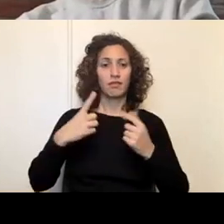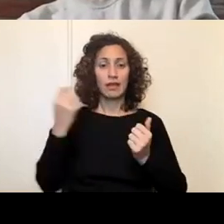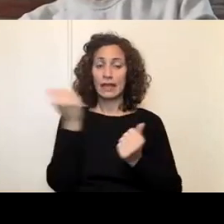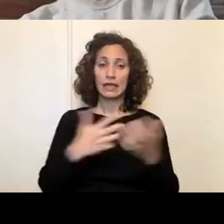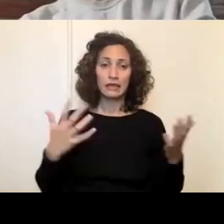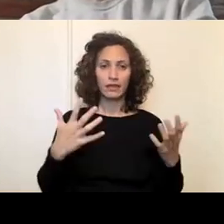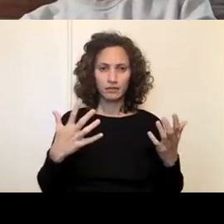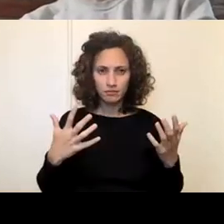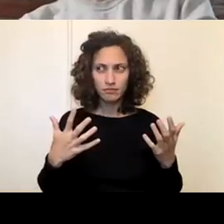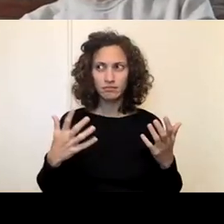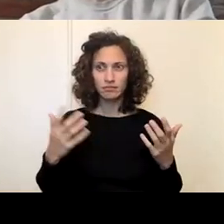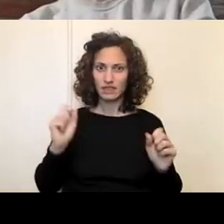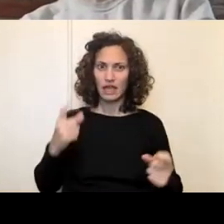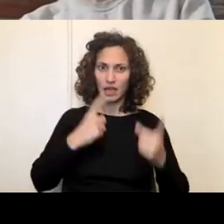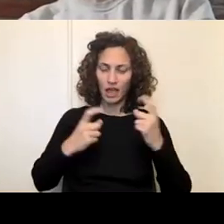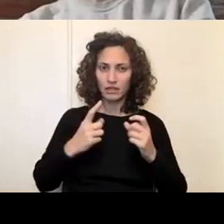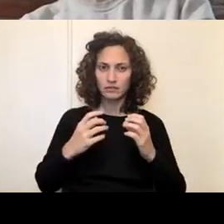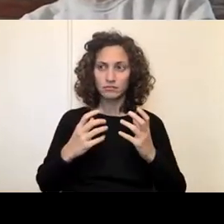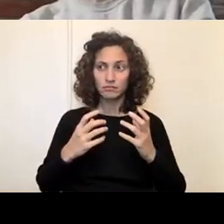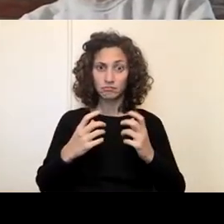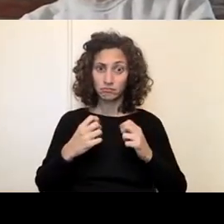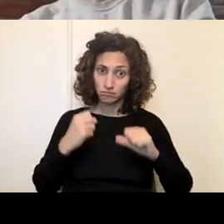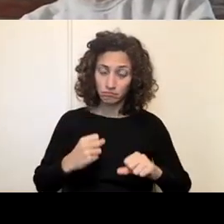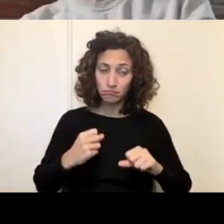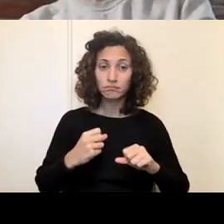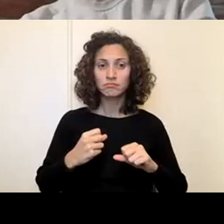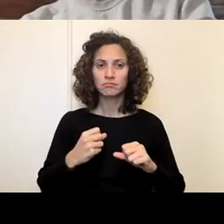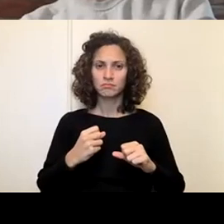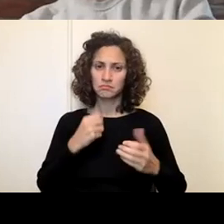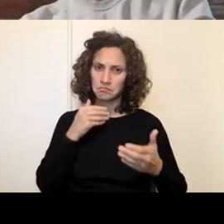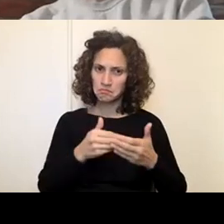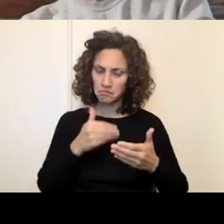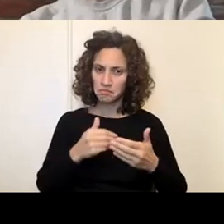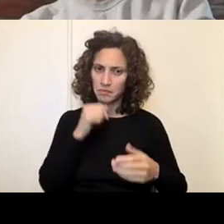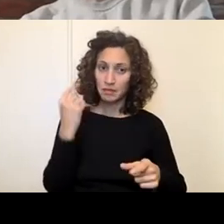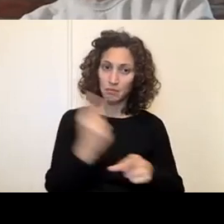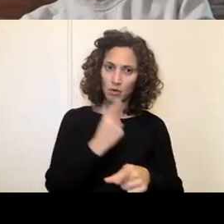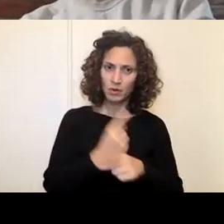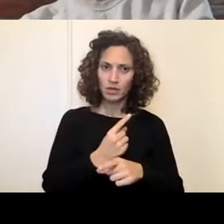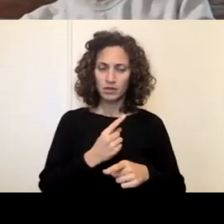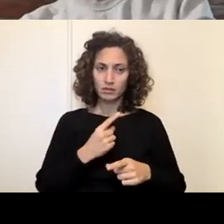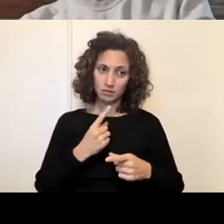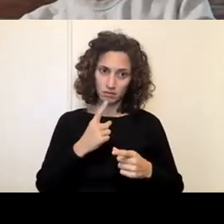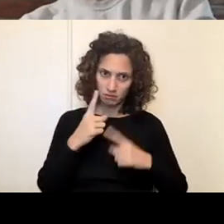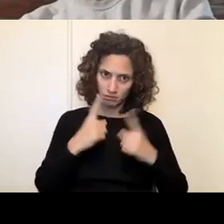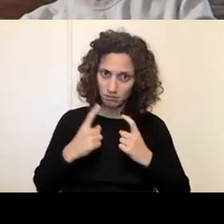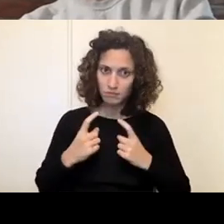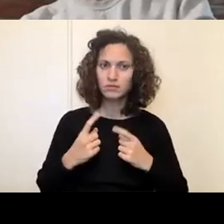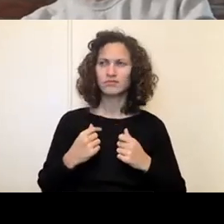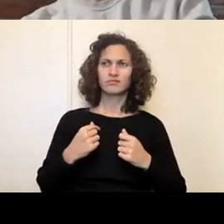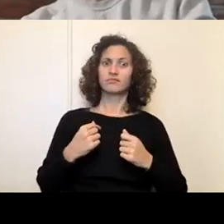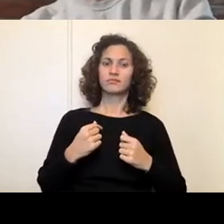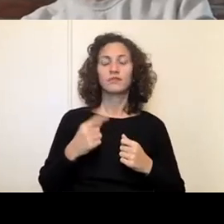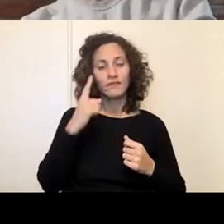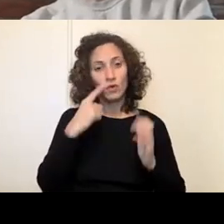more intimate things than they should. Like, for instance, in inappropriate times. Like, for instance, I have a